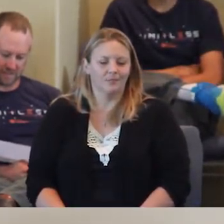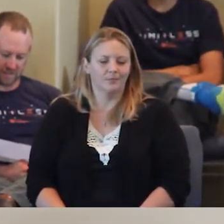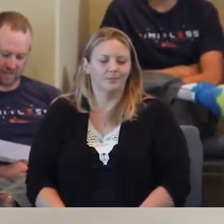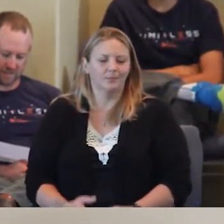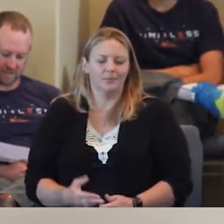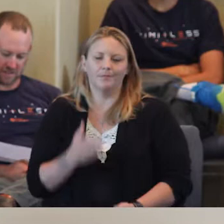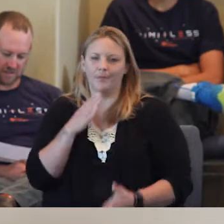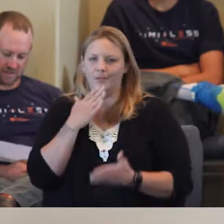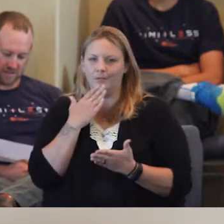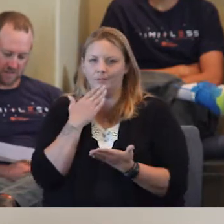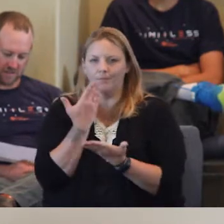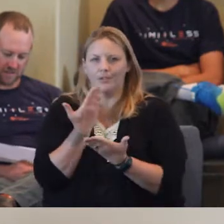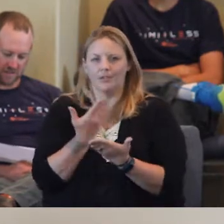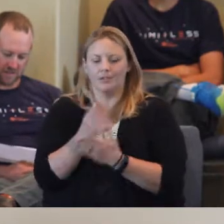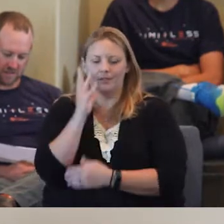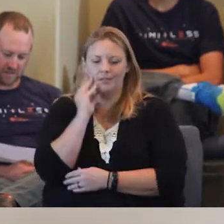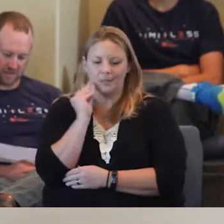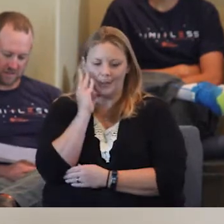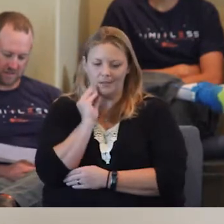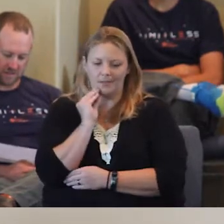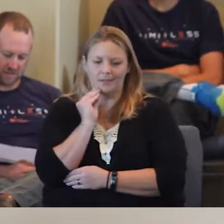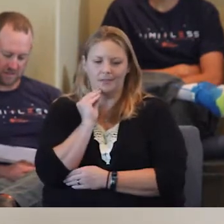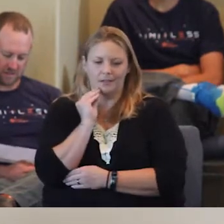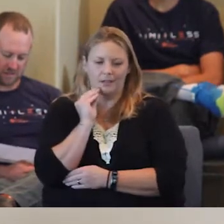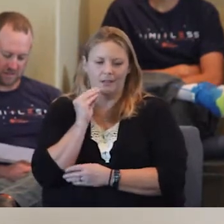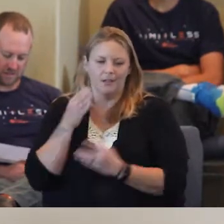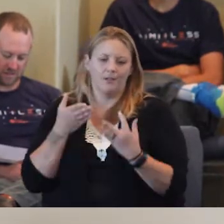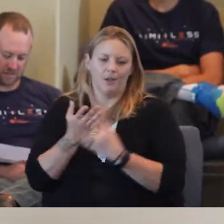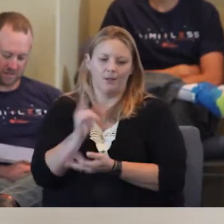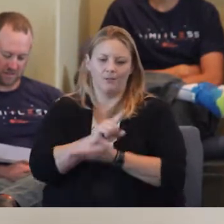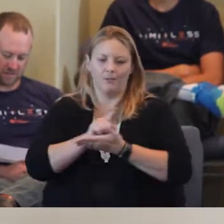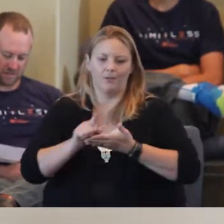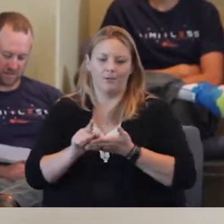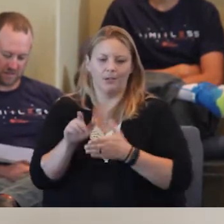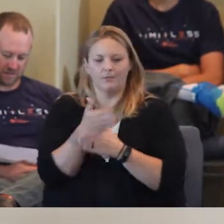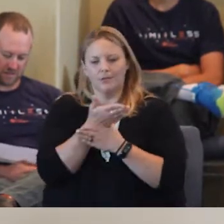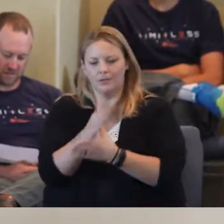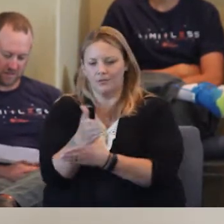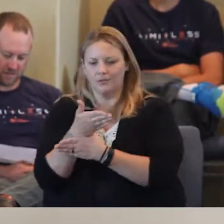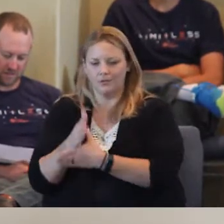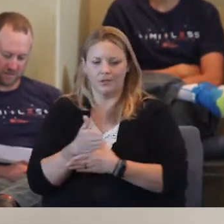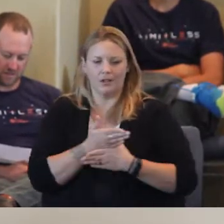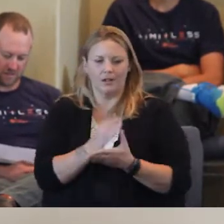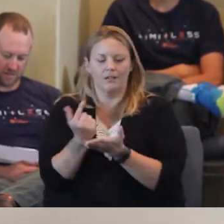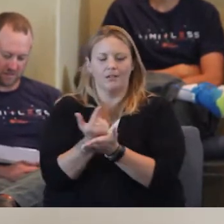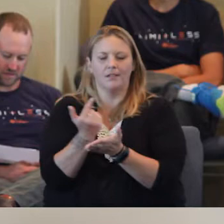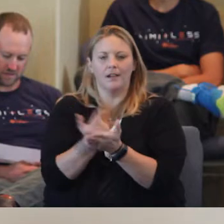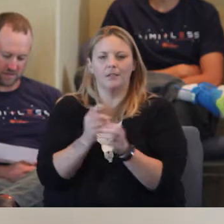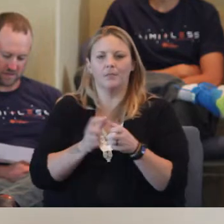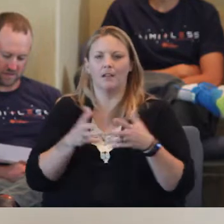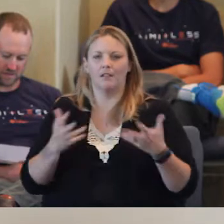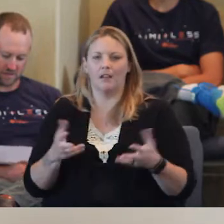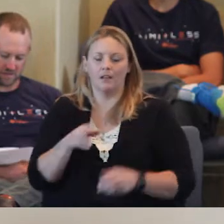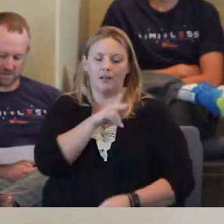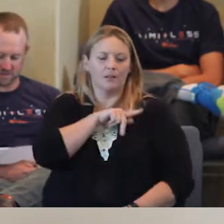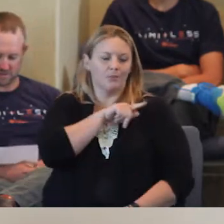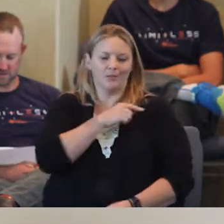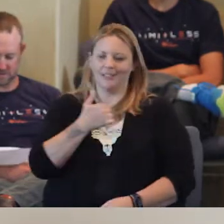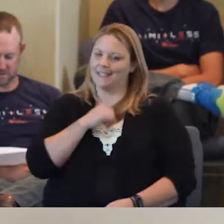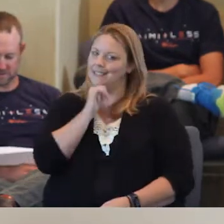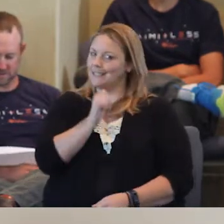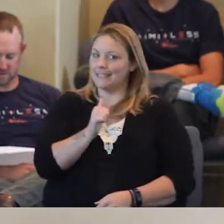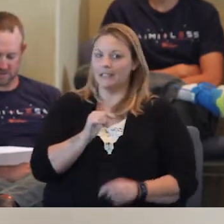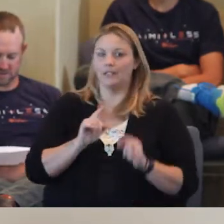But it was overall a really great experience. Throughout the week, we got to share the gospel a